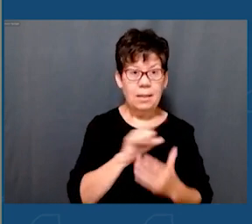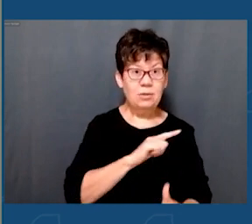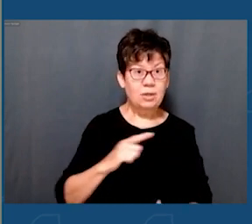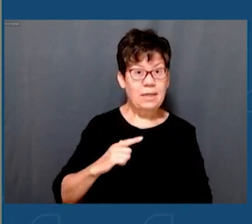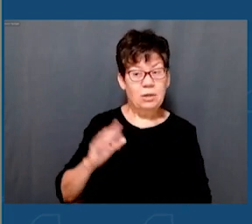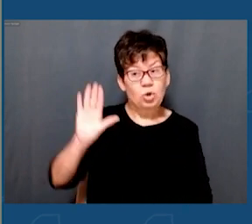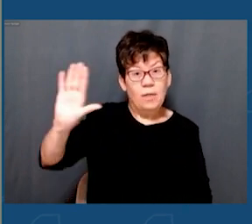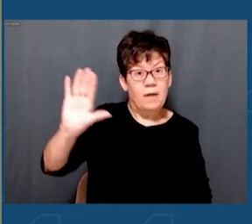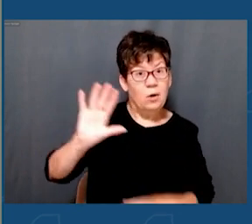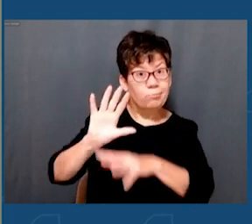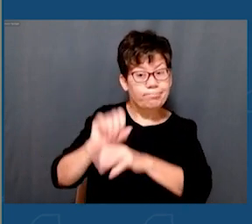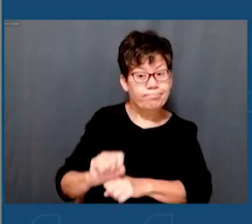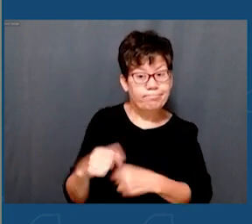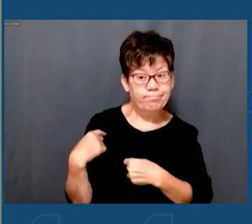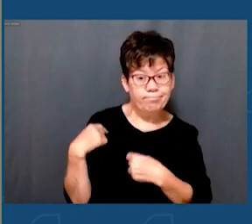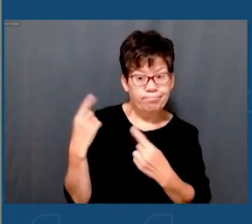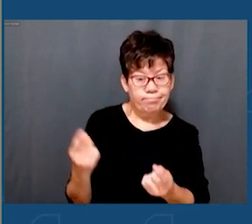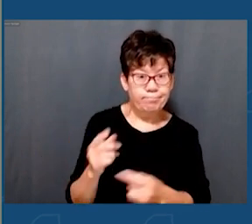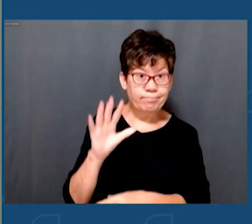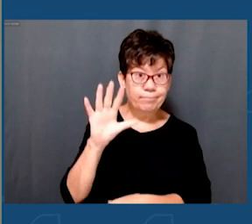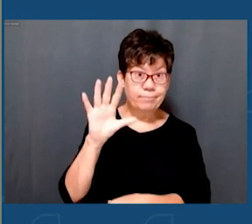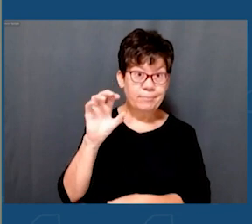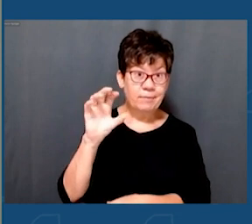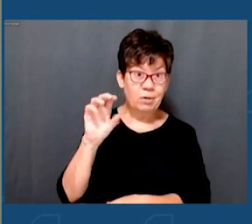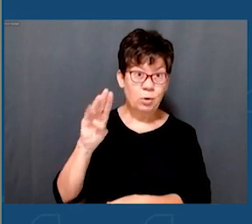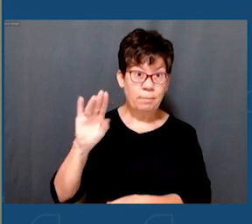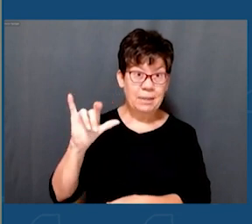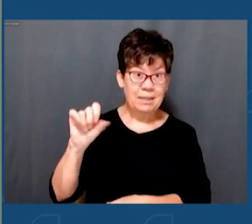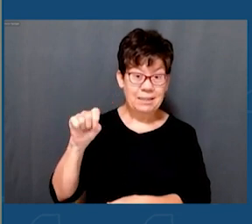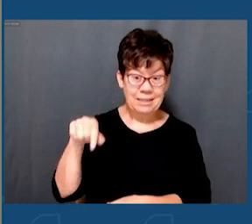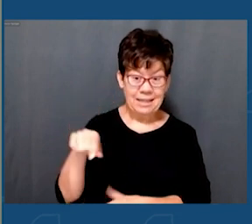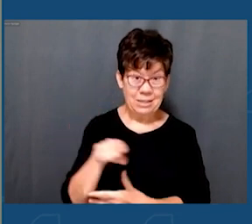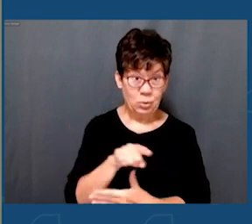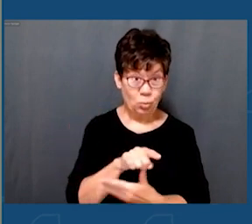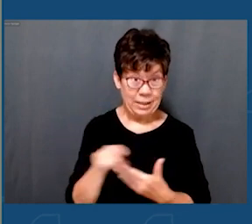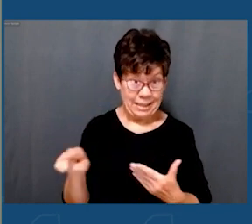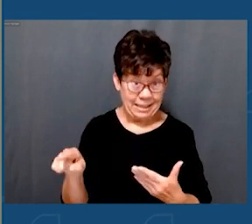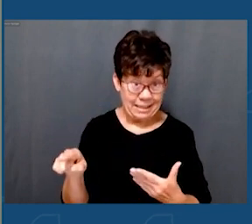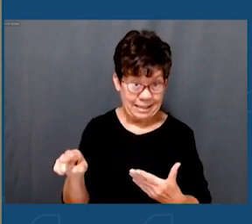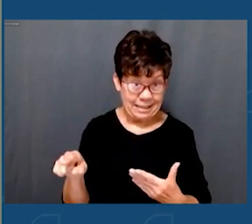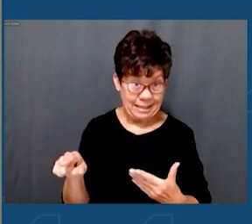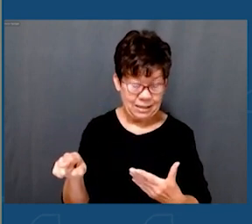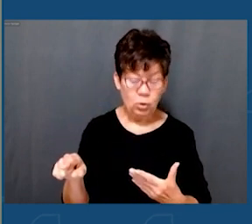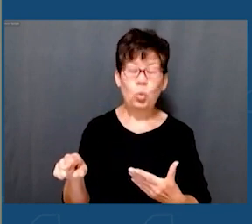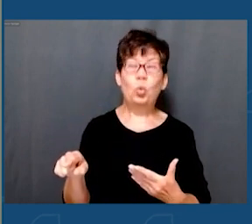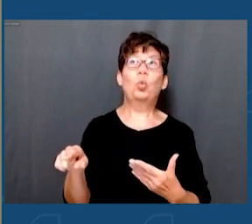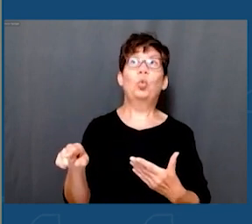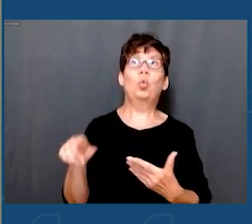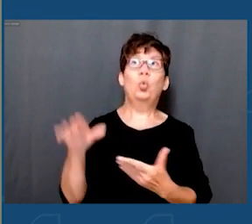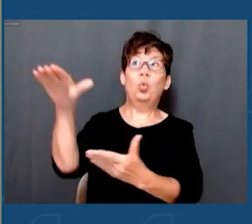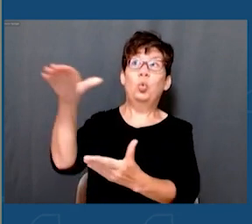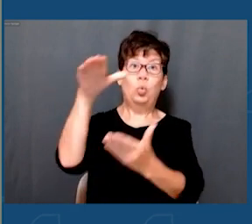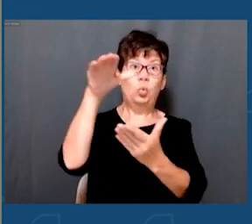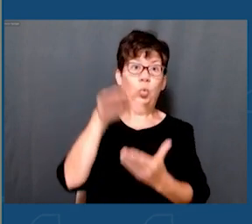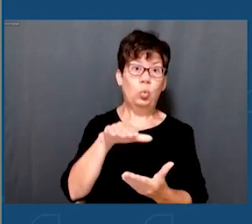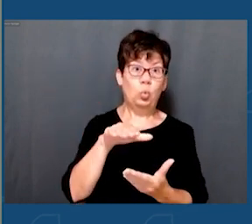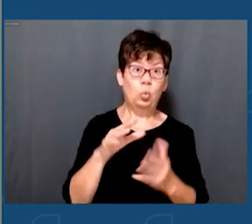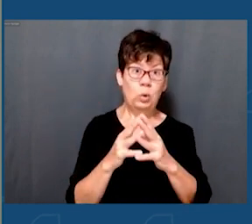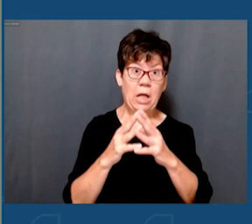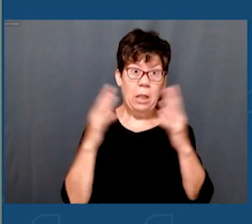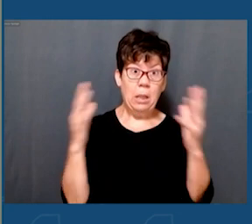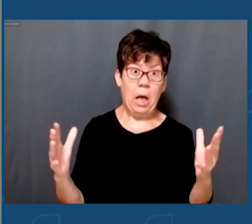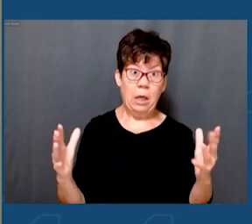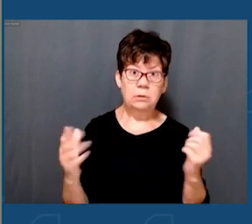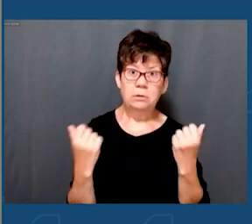and 500 bills in the last week, that was a very high volume, and I don't remember